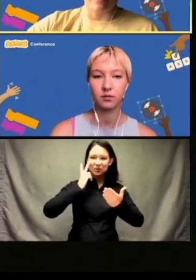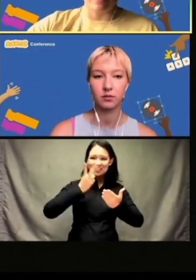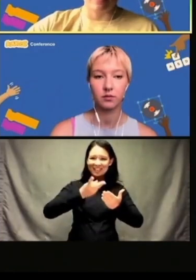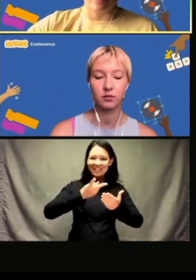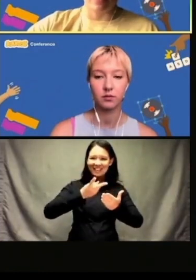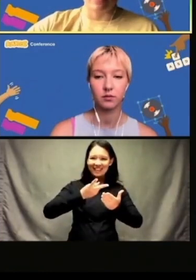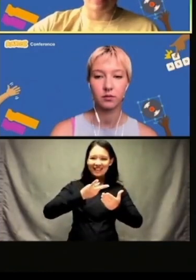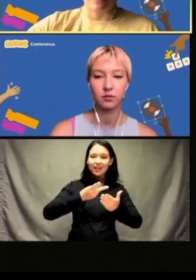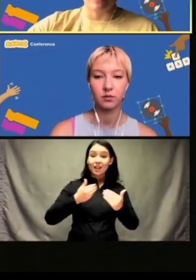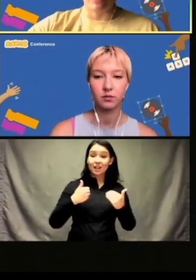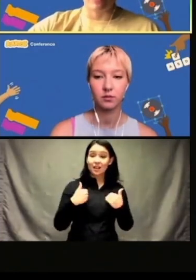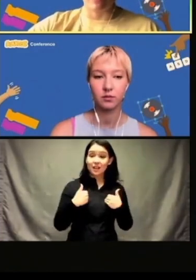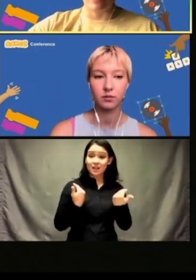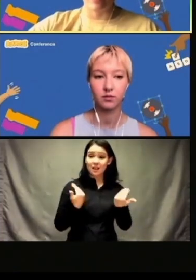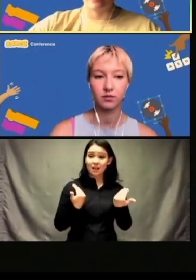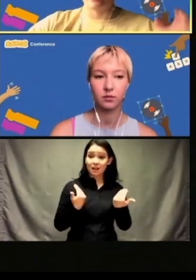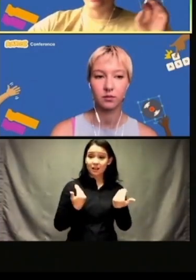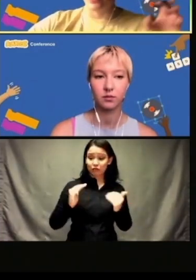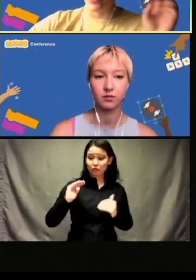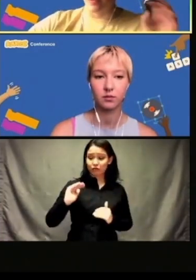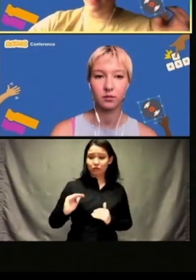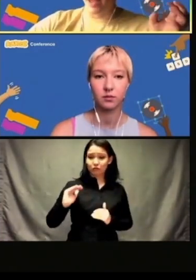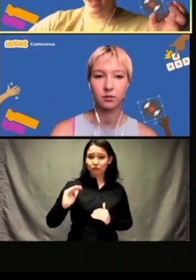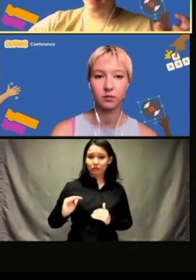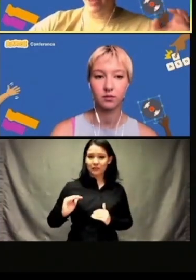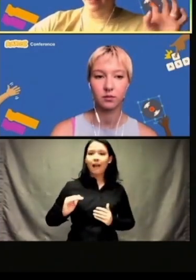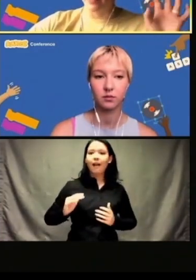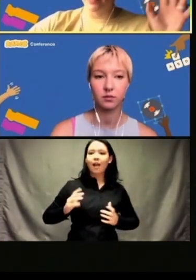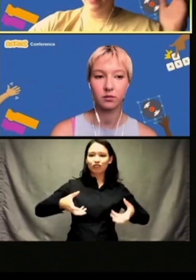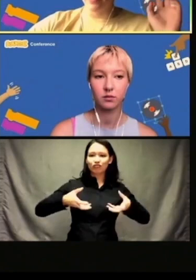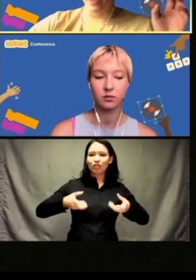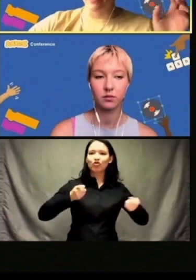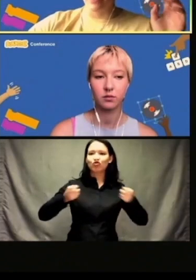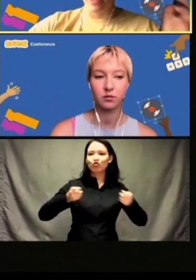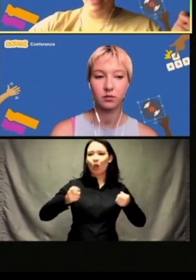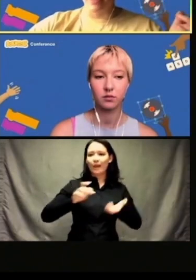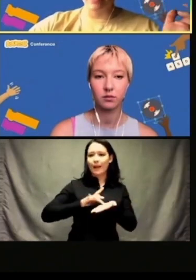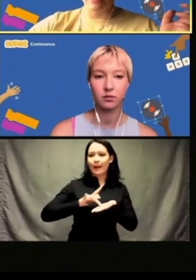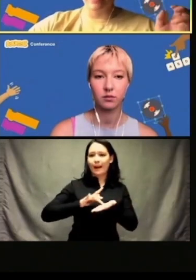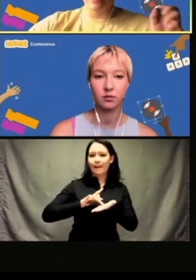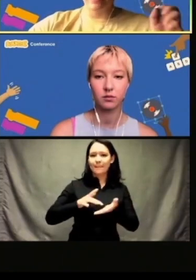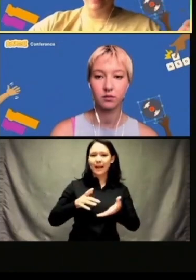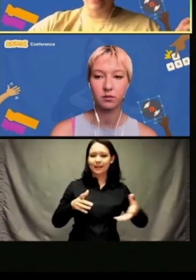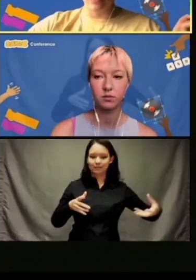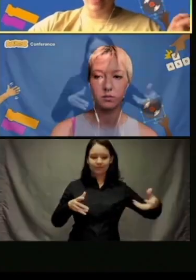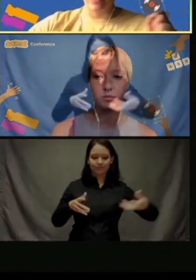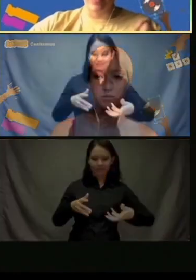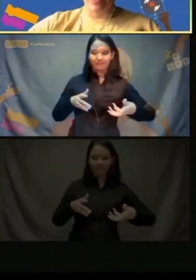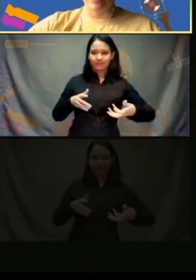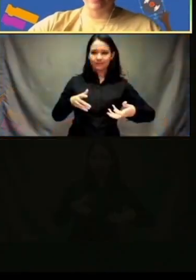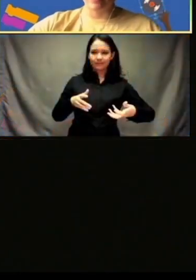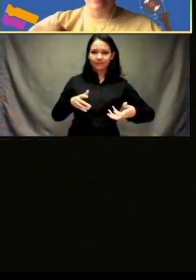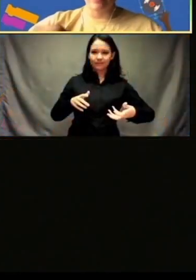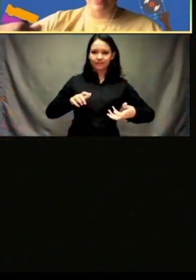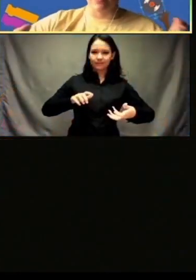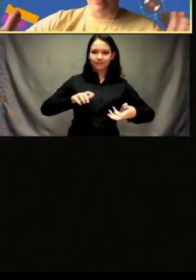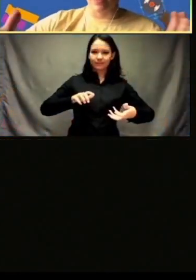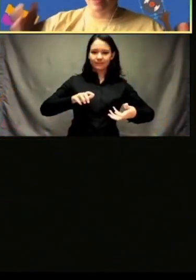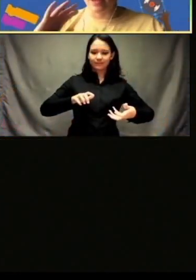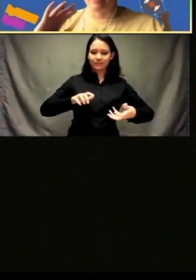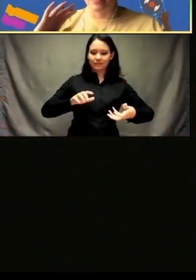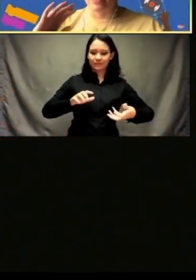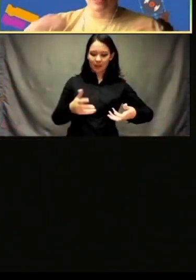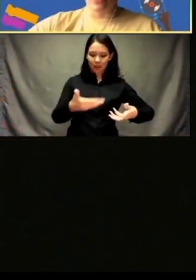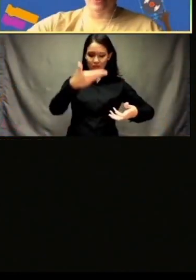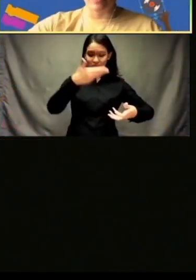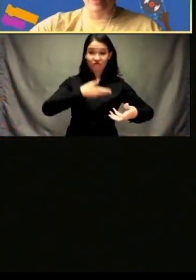that the young person in this photo has control of the iPad. They have their hand holding it and they have the